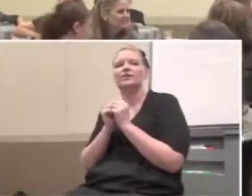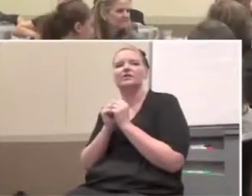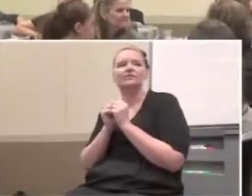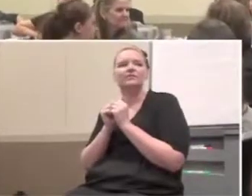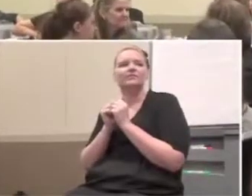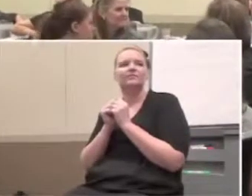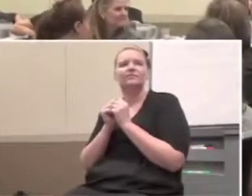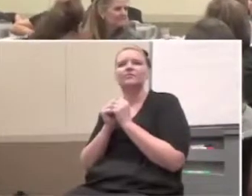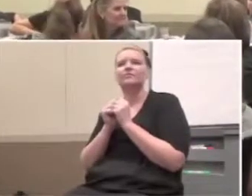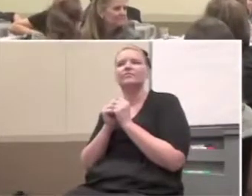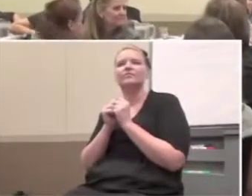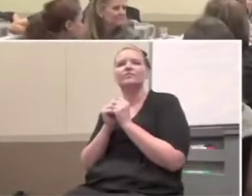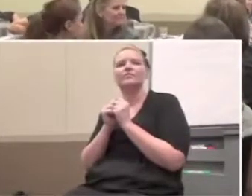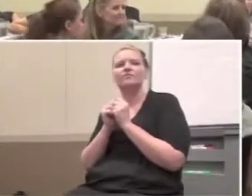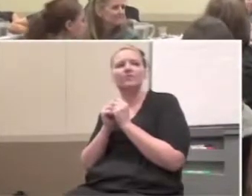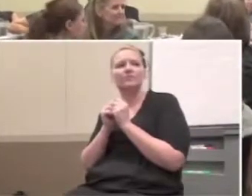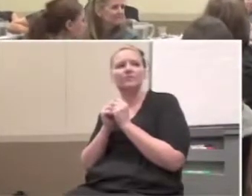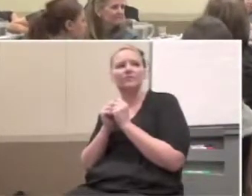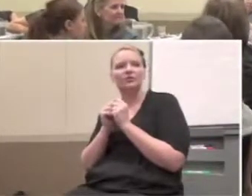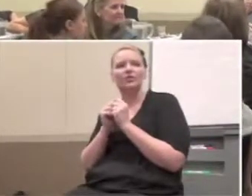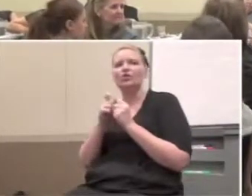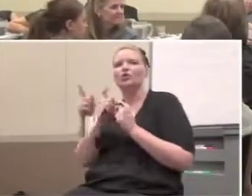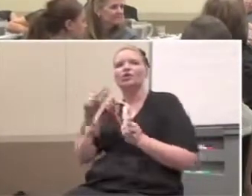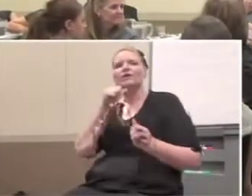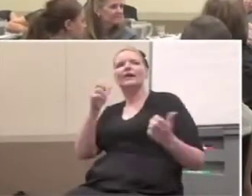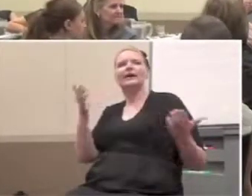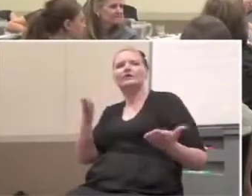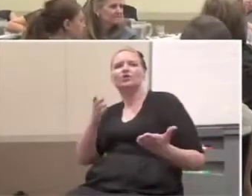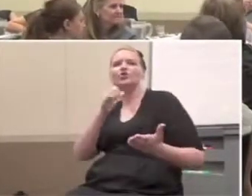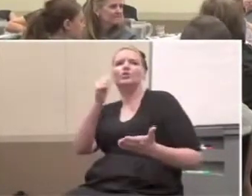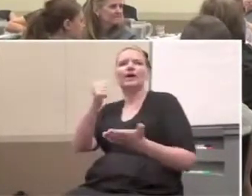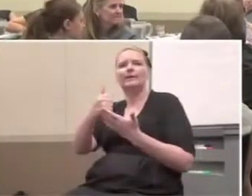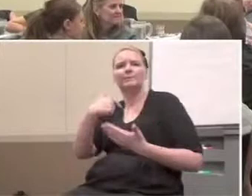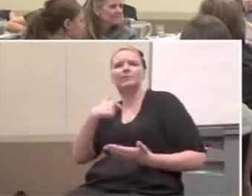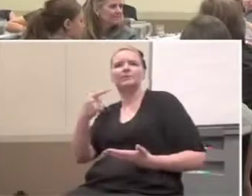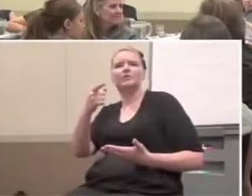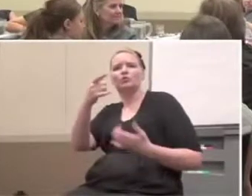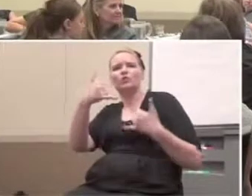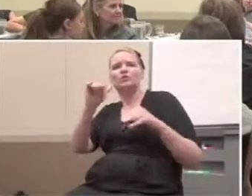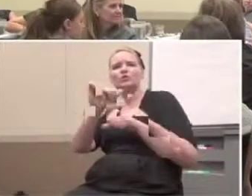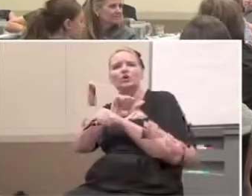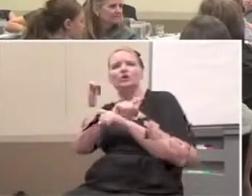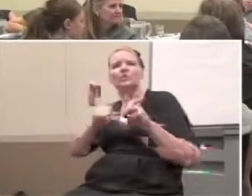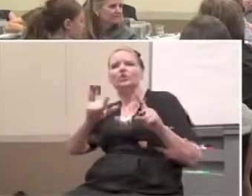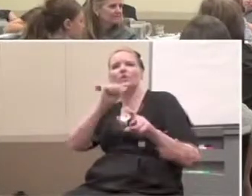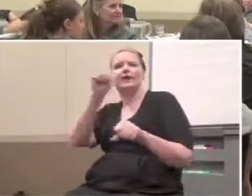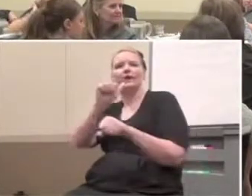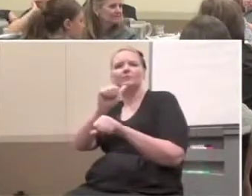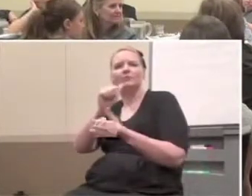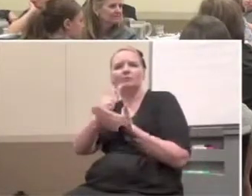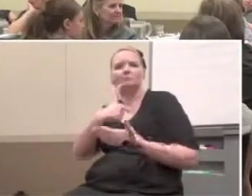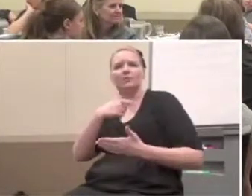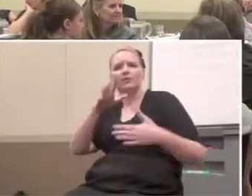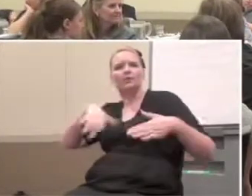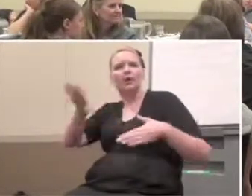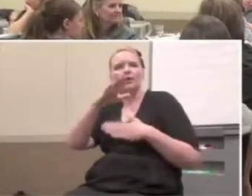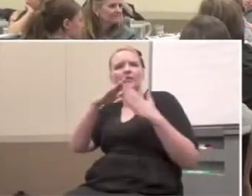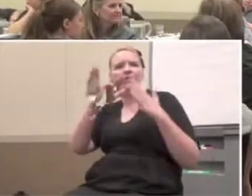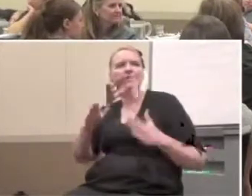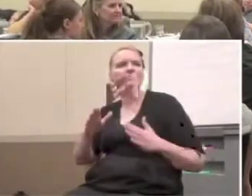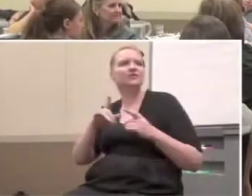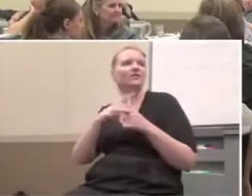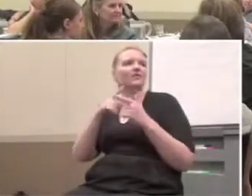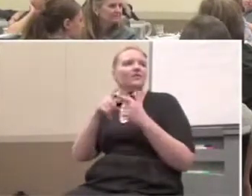me going to say, you're not here, not helping around the house. You're still working, but you're not helping around the house when you get home. And then we change it to